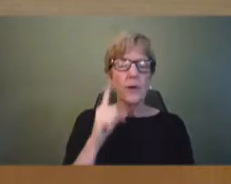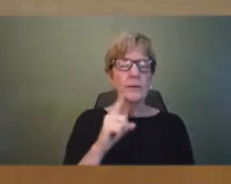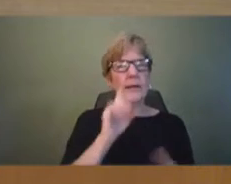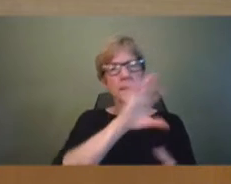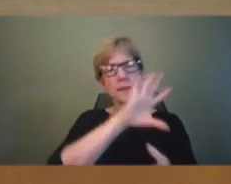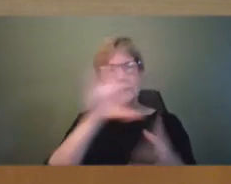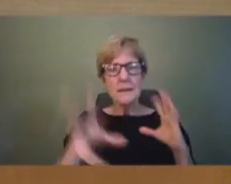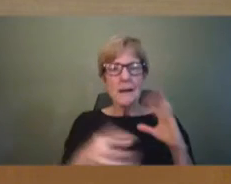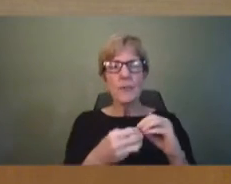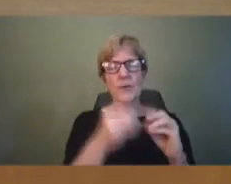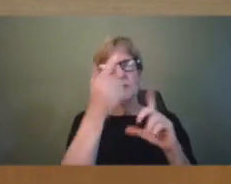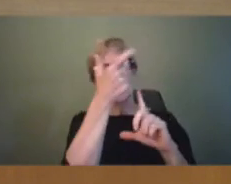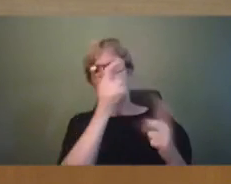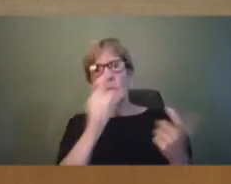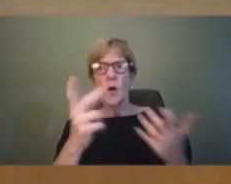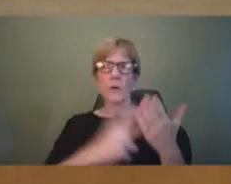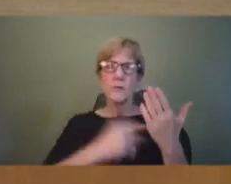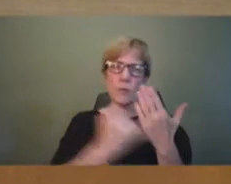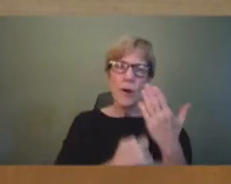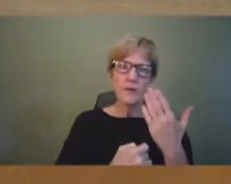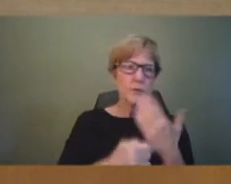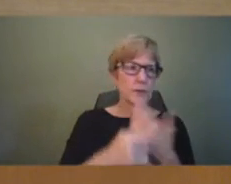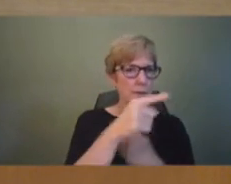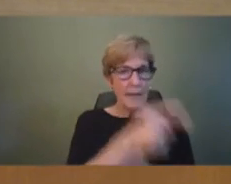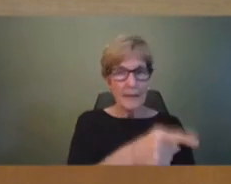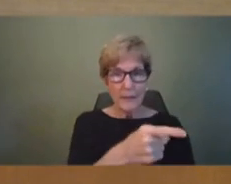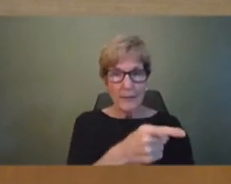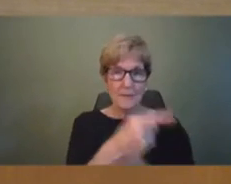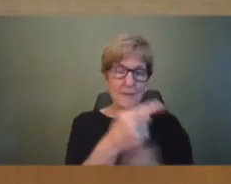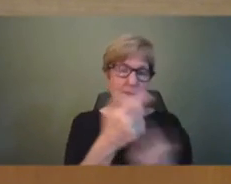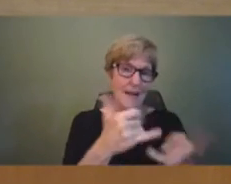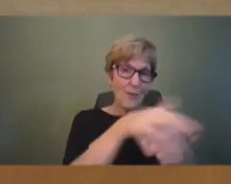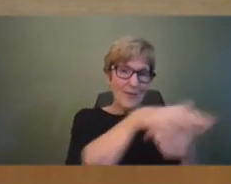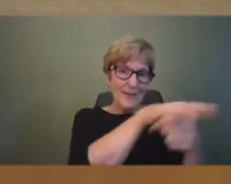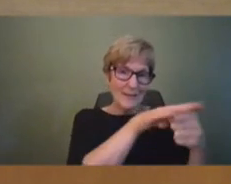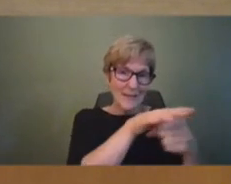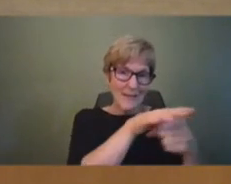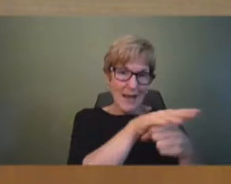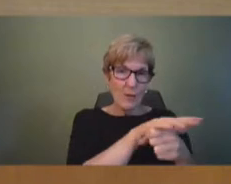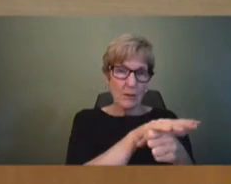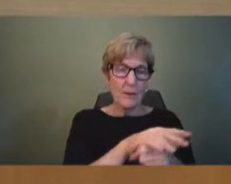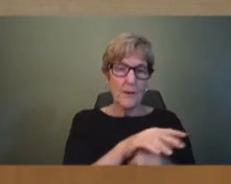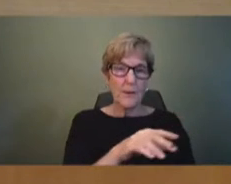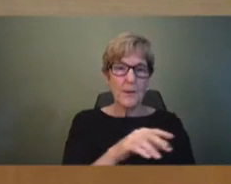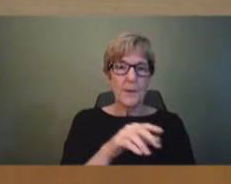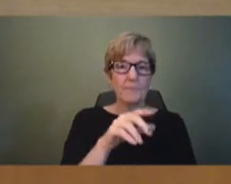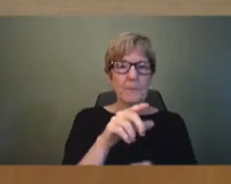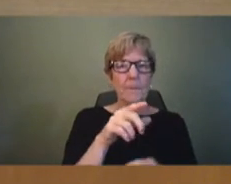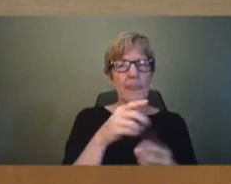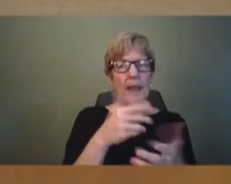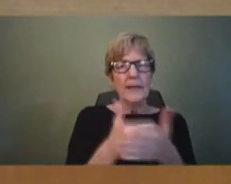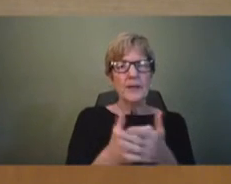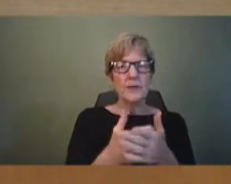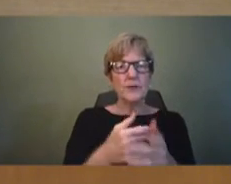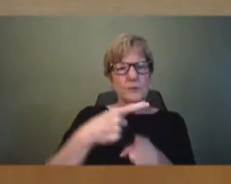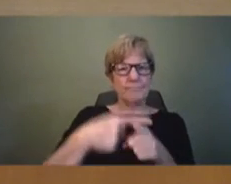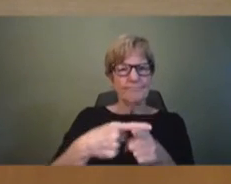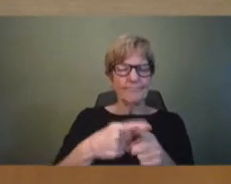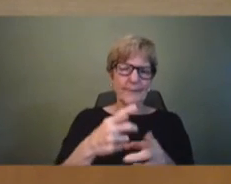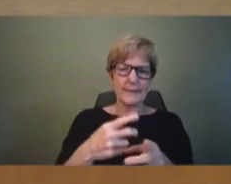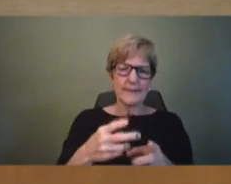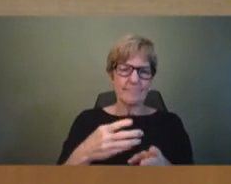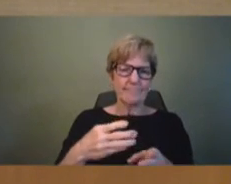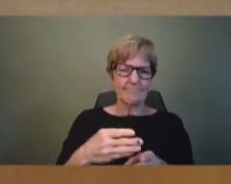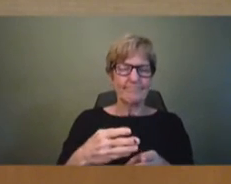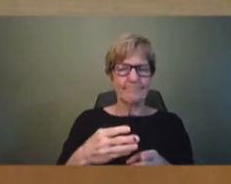large scale project of this size in this area along uh the area of The Interchange so I think we've we've got some work